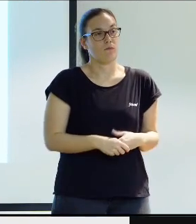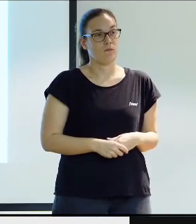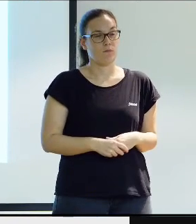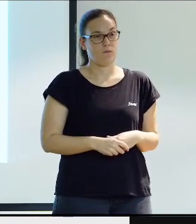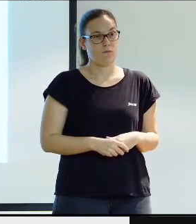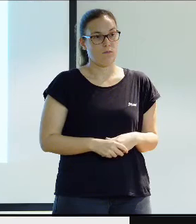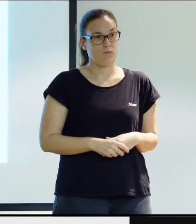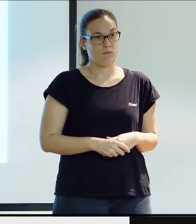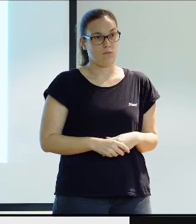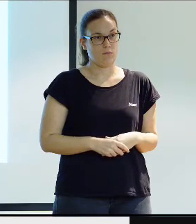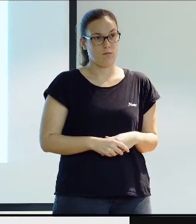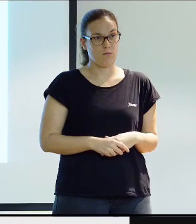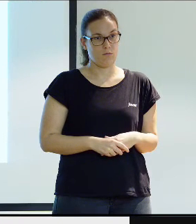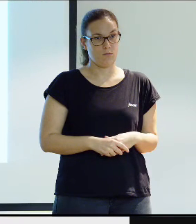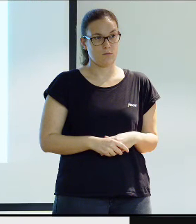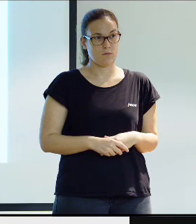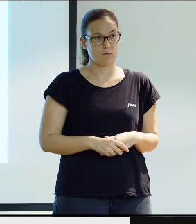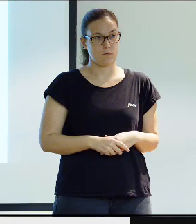or eliminating